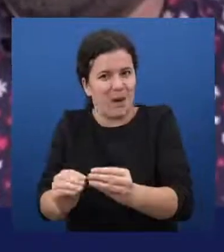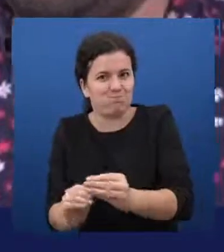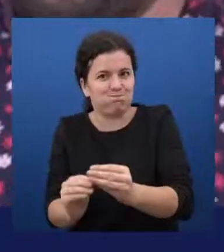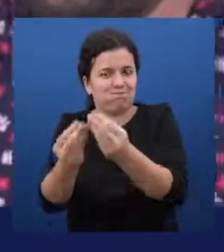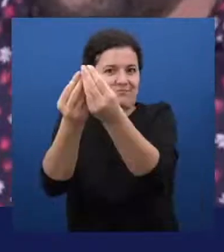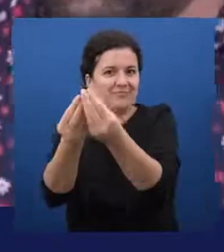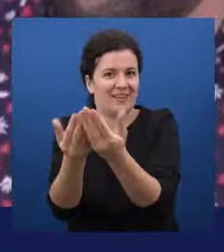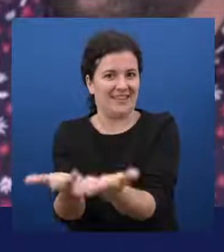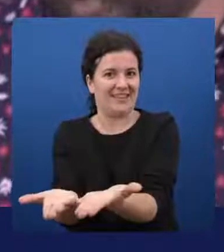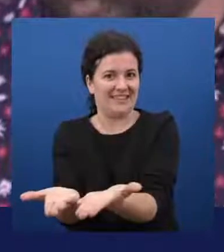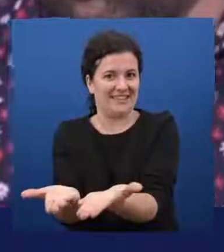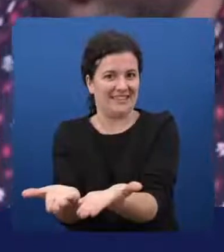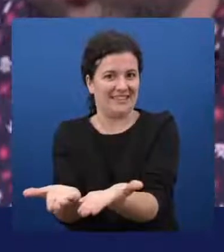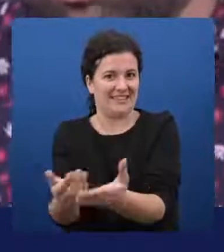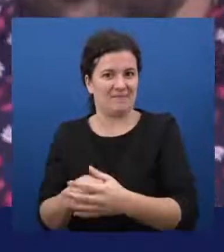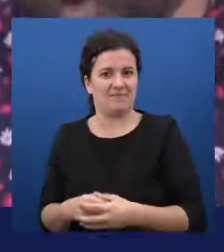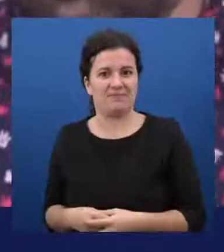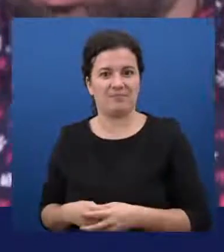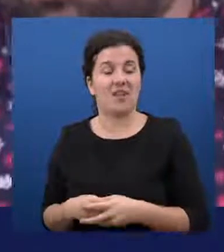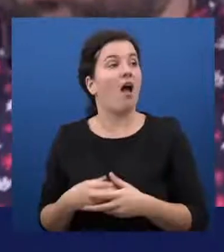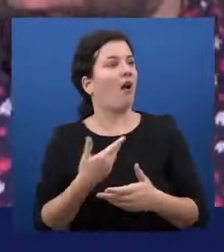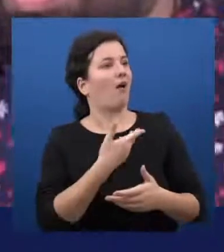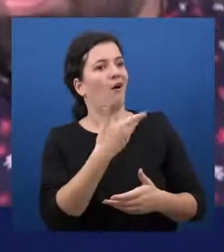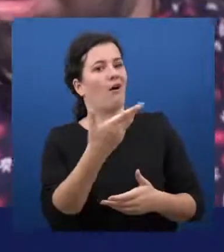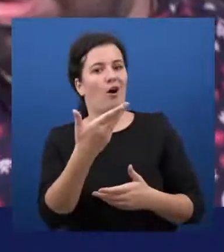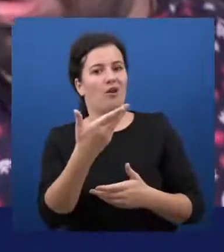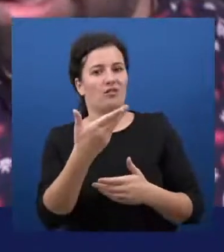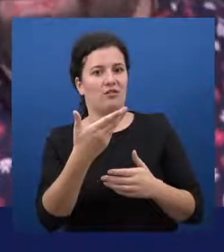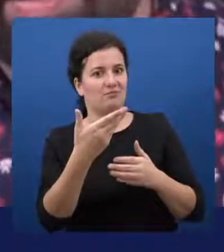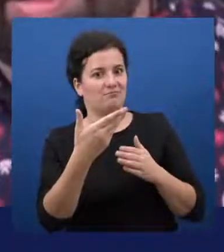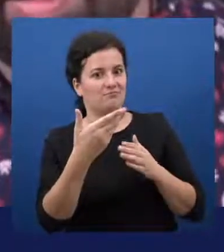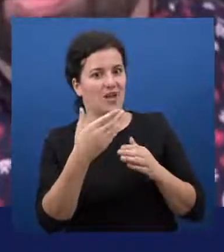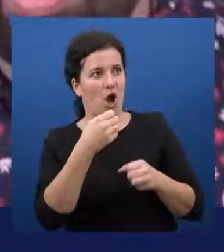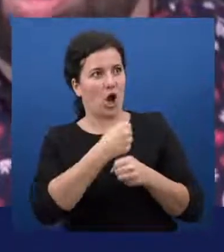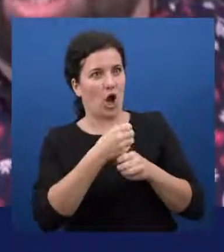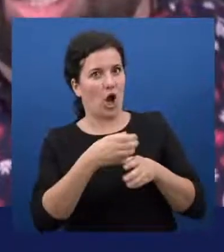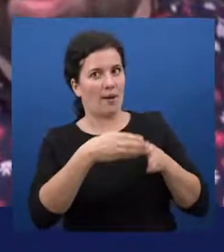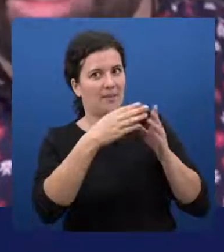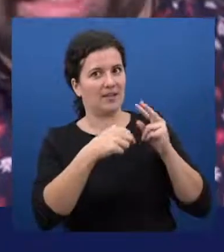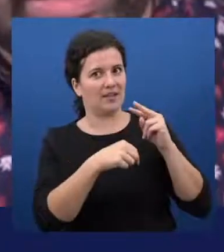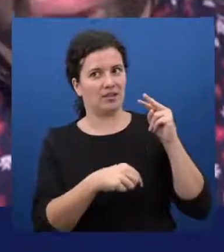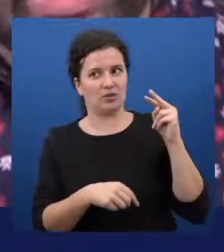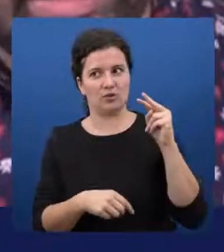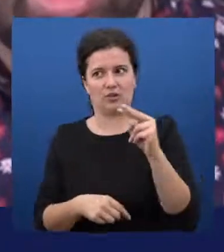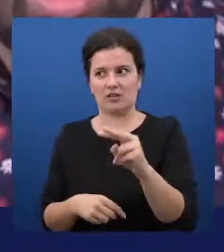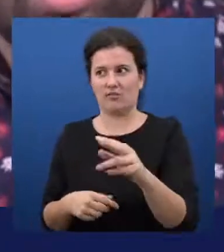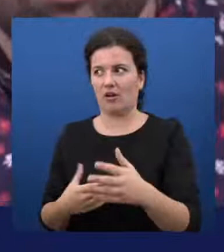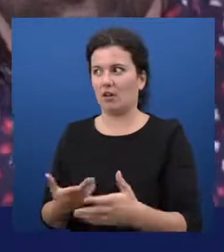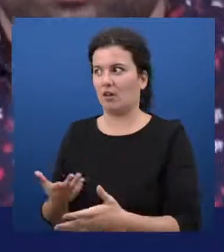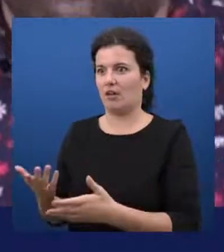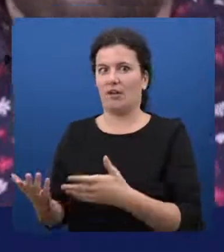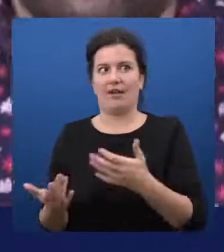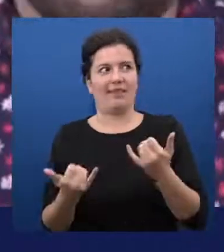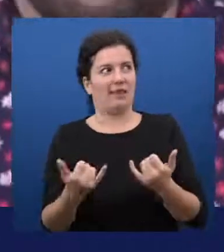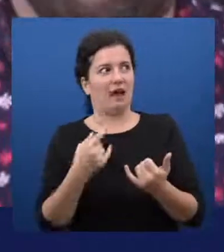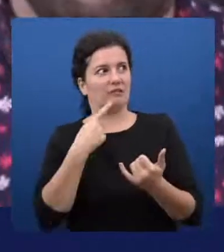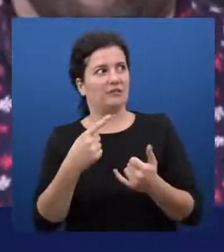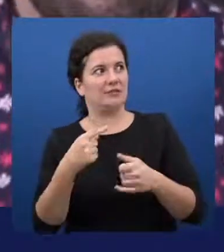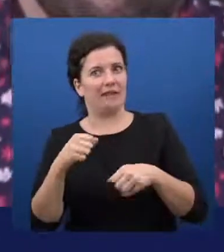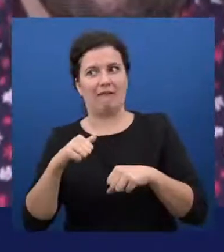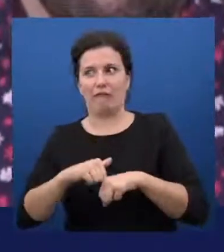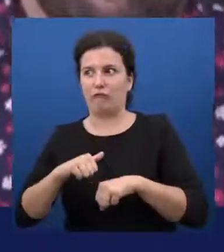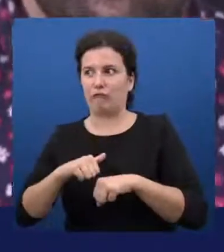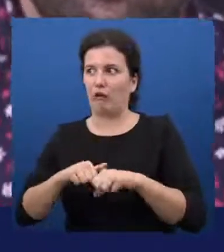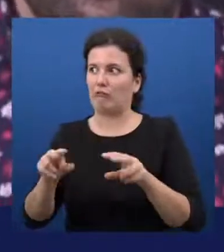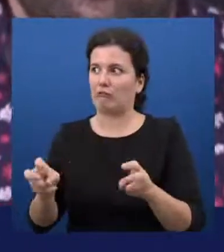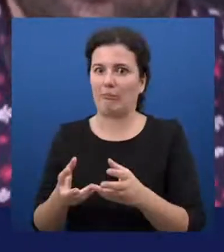and then the sales dudes from the other companies were like, well, I don't know what to say after this. How do we sell this? And therein lies the problem.